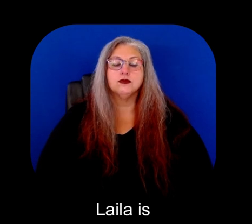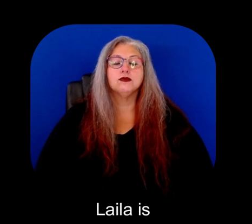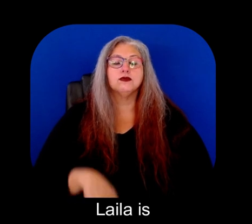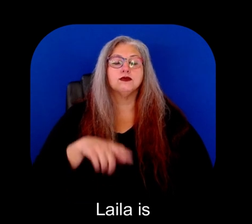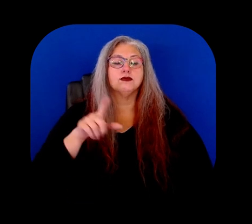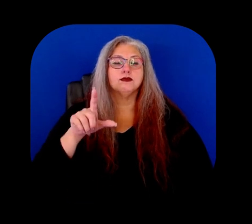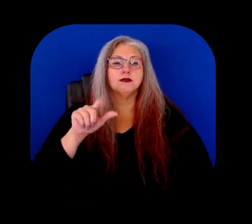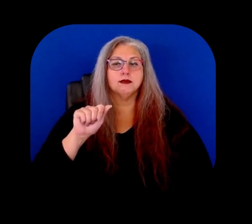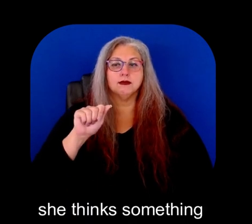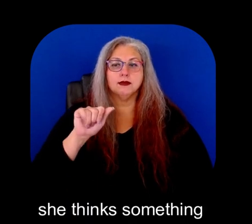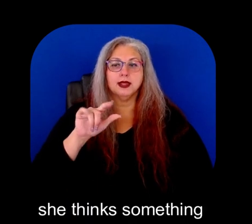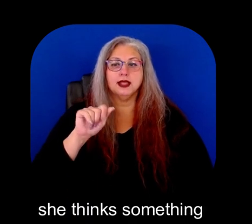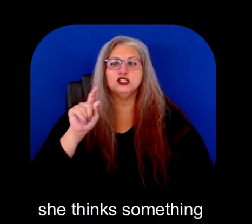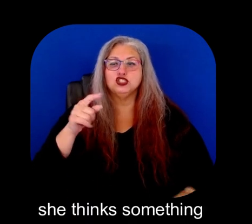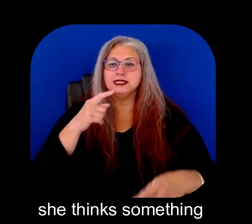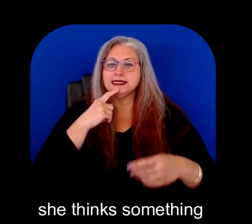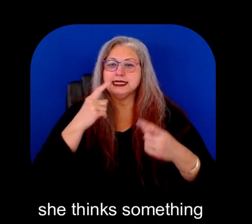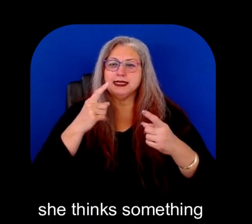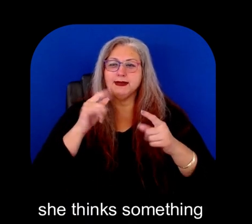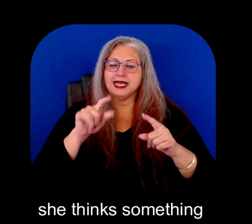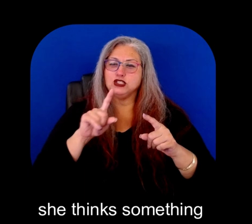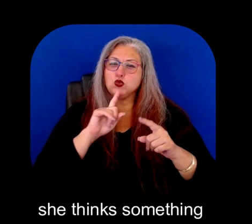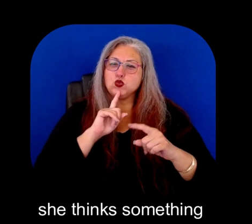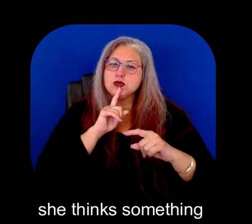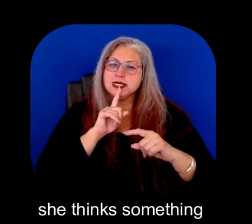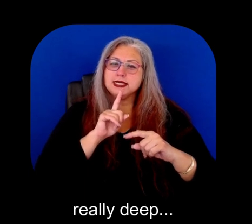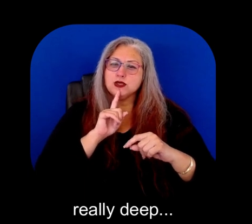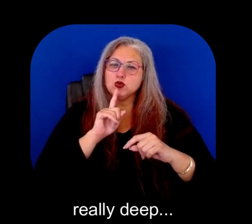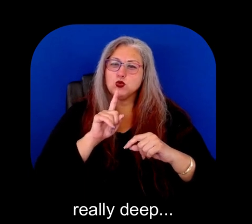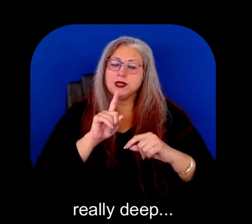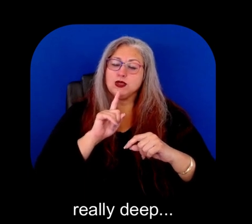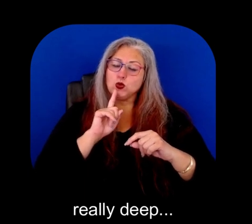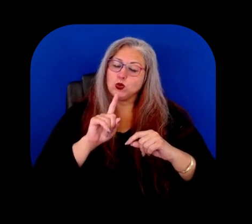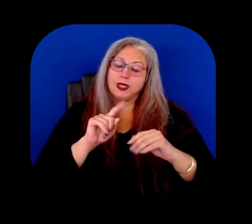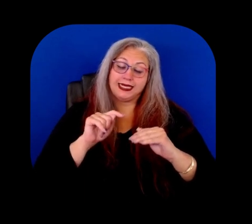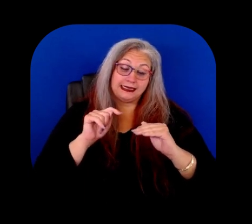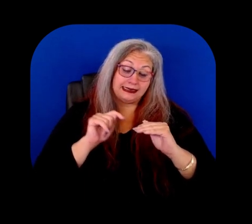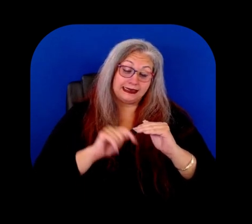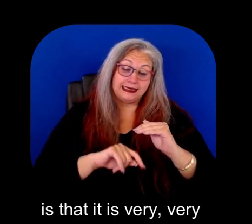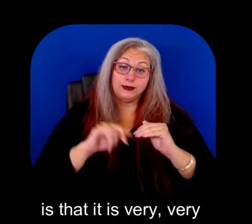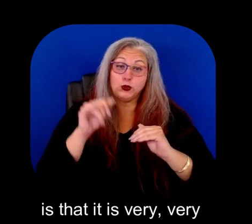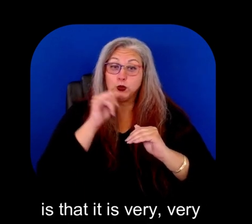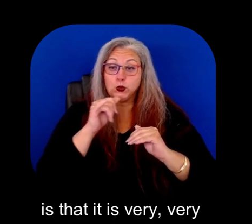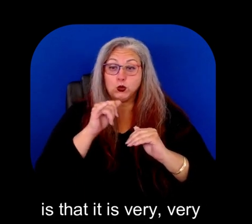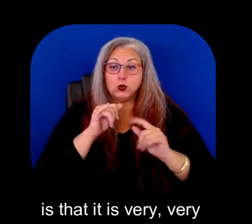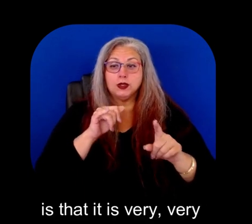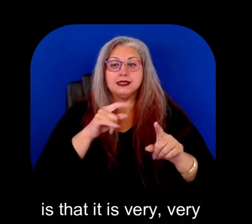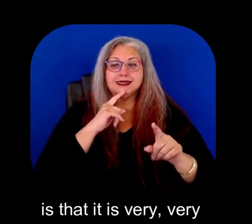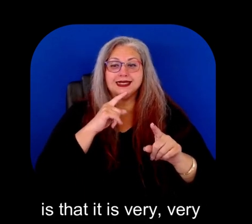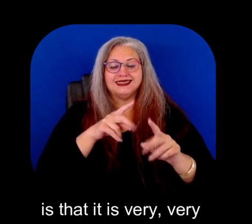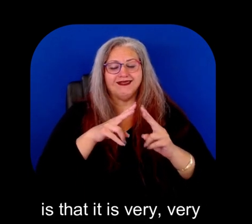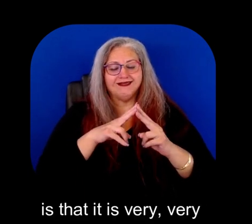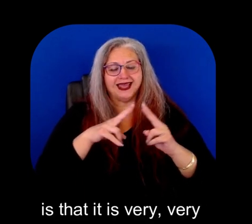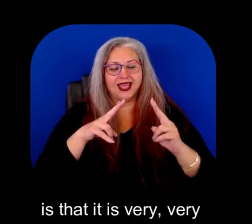Leila is she's saying something that is really, really, really deep. Is that it is